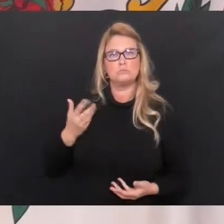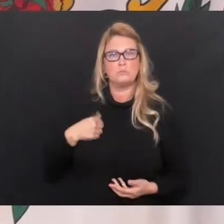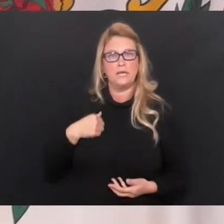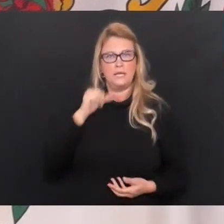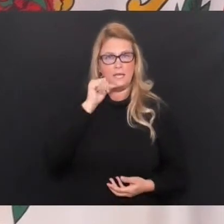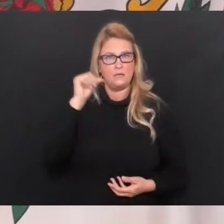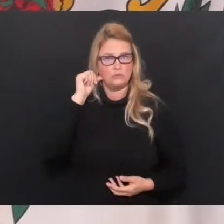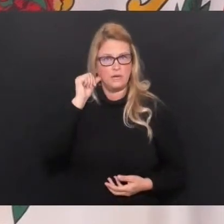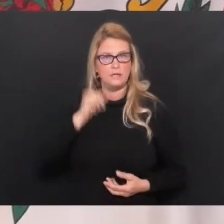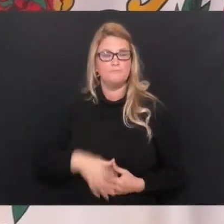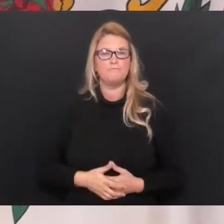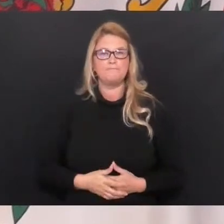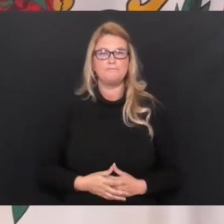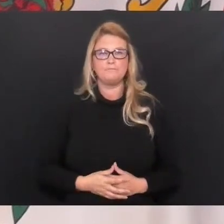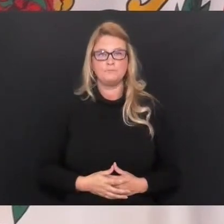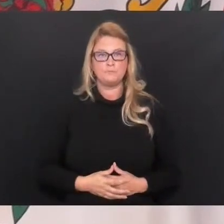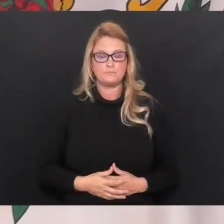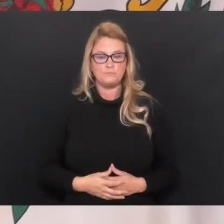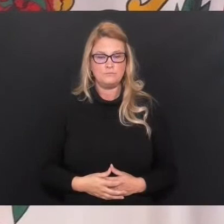think about this.